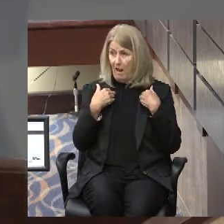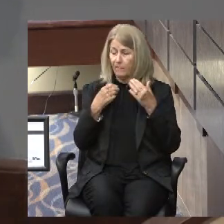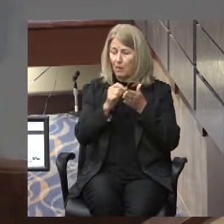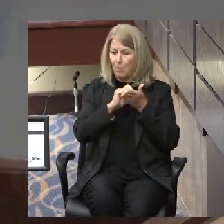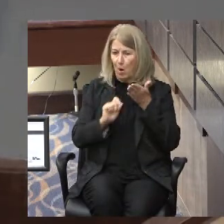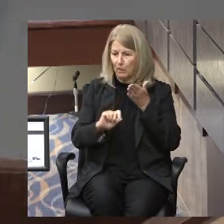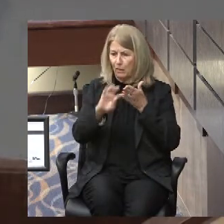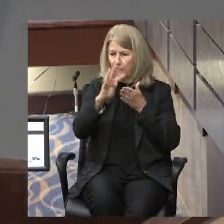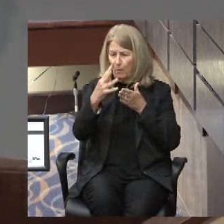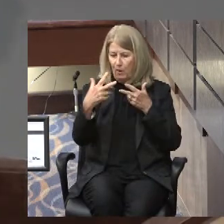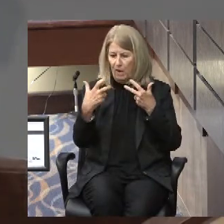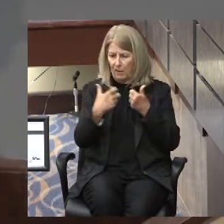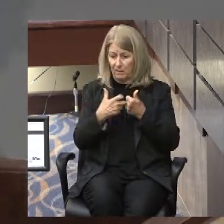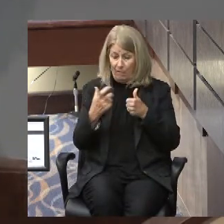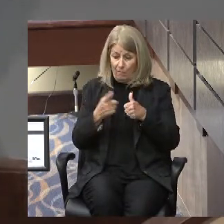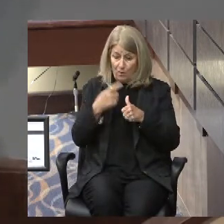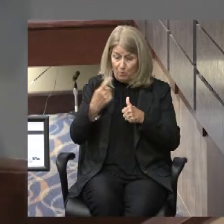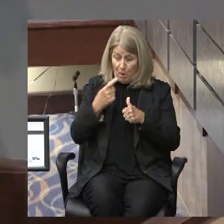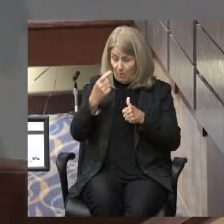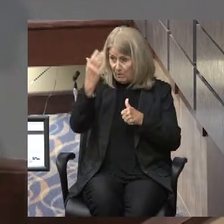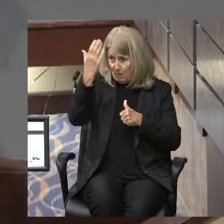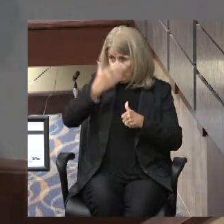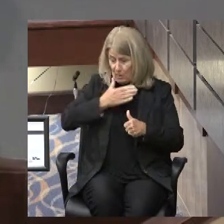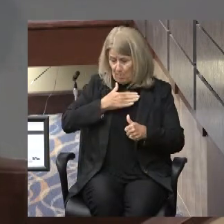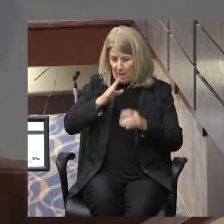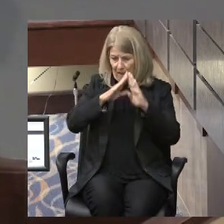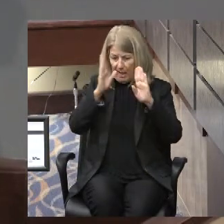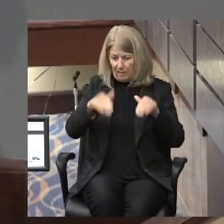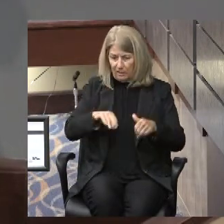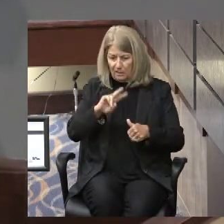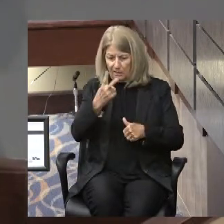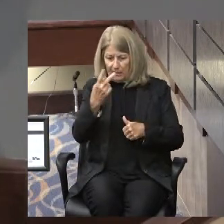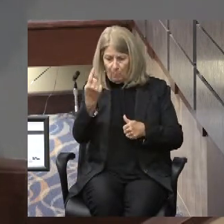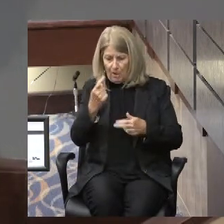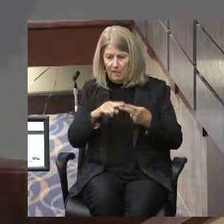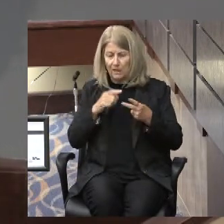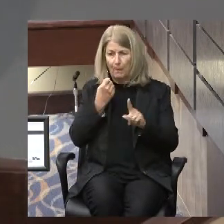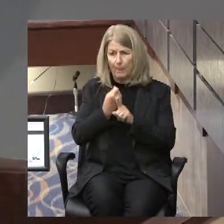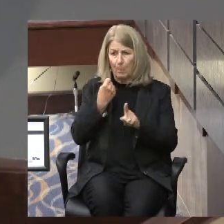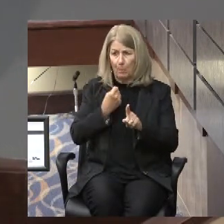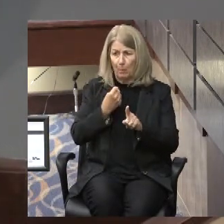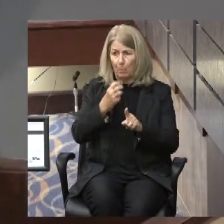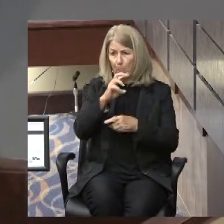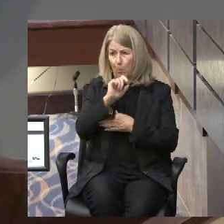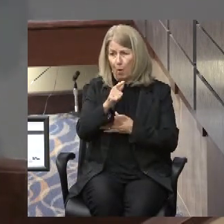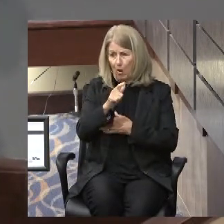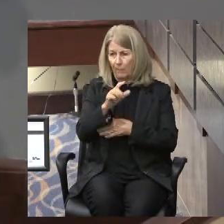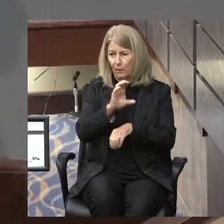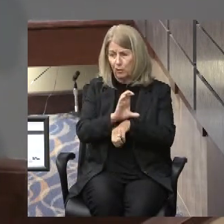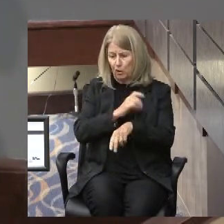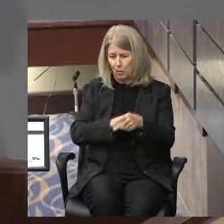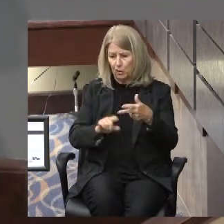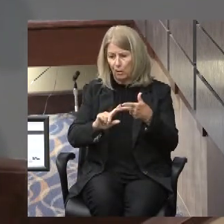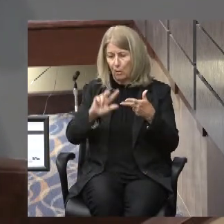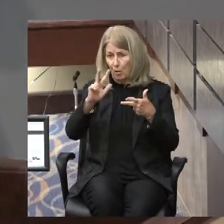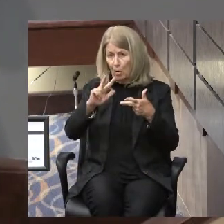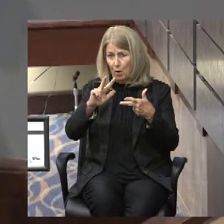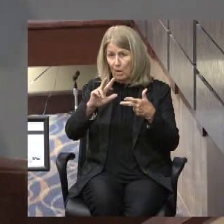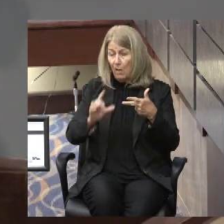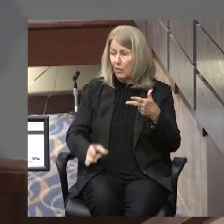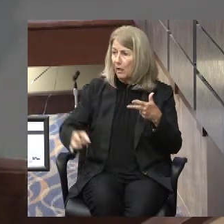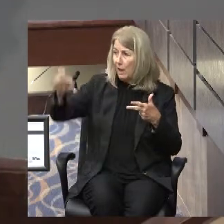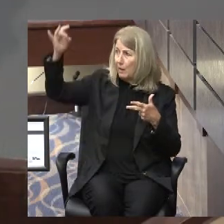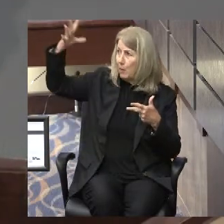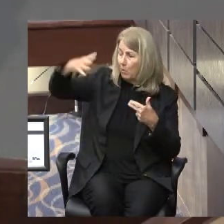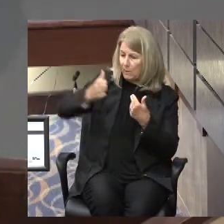ended up directly in front of a house. The second hit the wall of the church. The third hit the light pole next to the church,